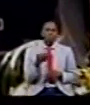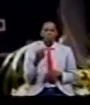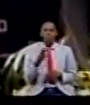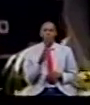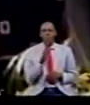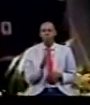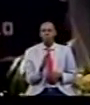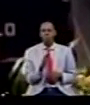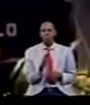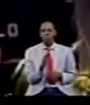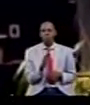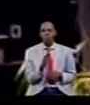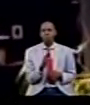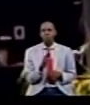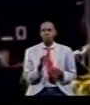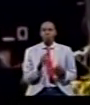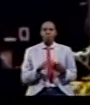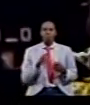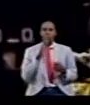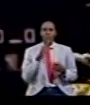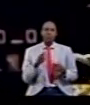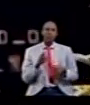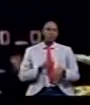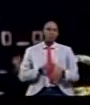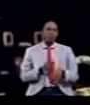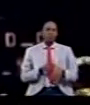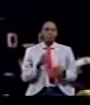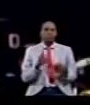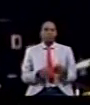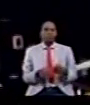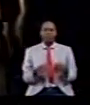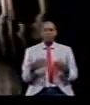Let's continue to call upon the name of the Lord.